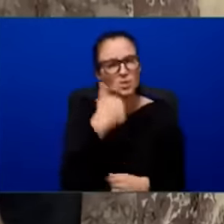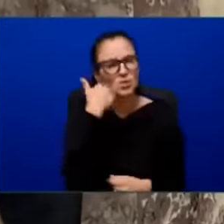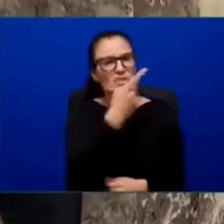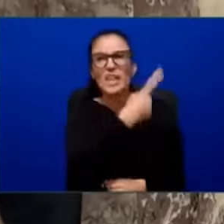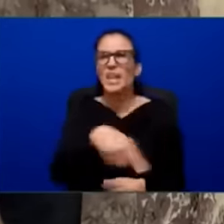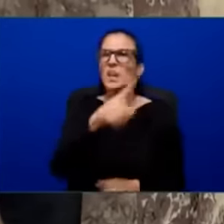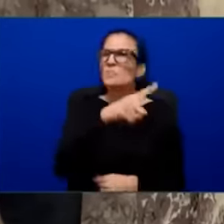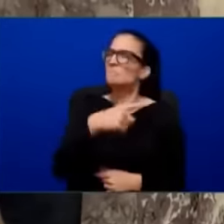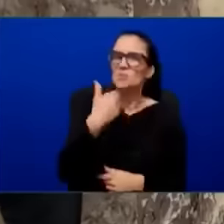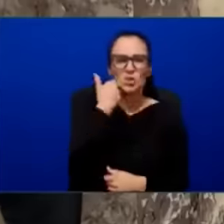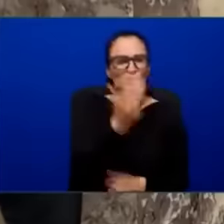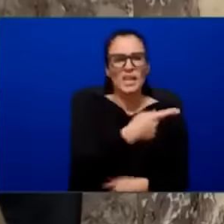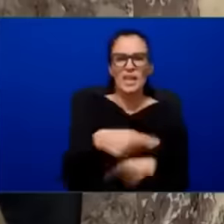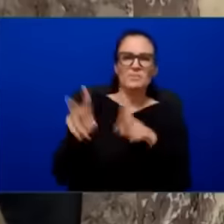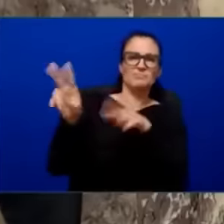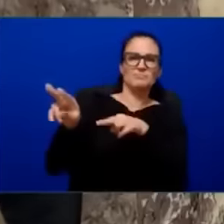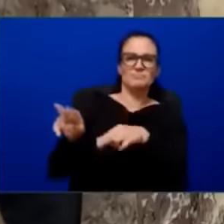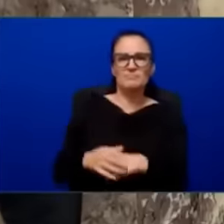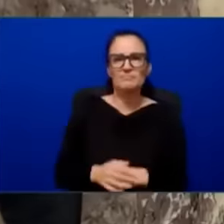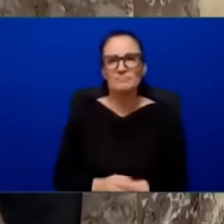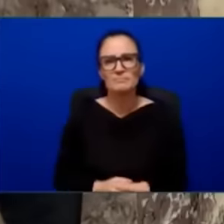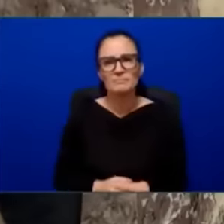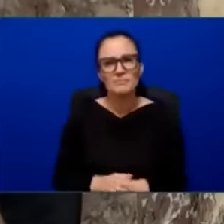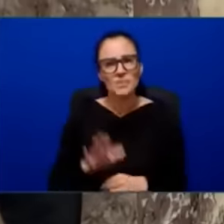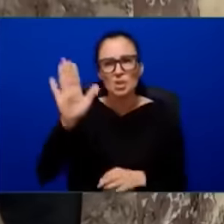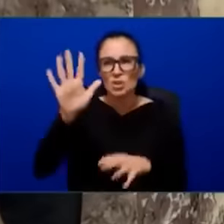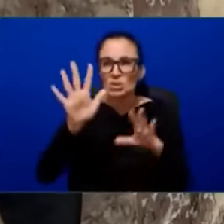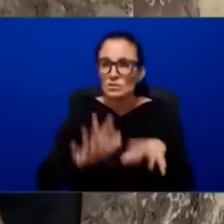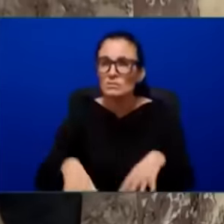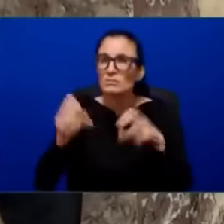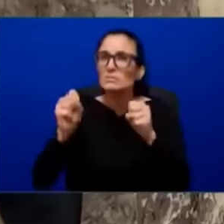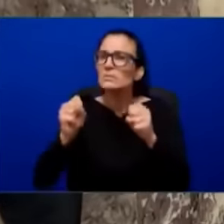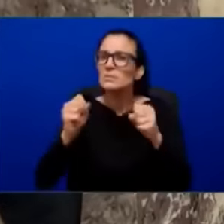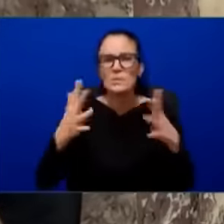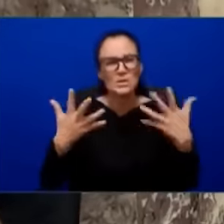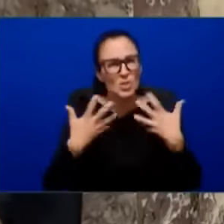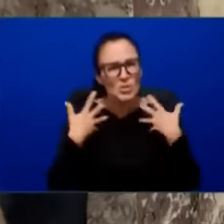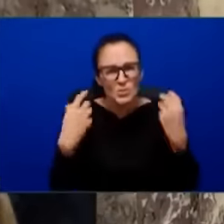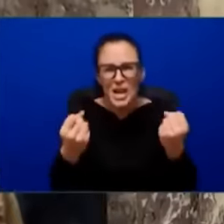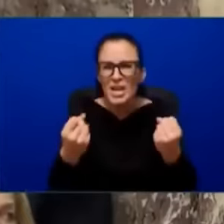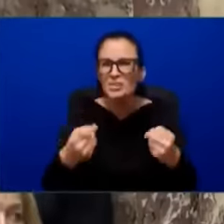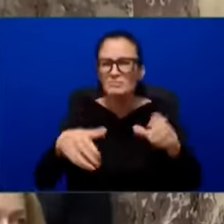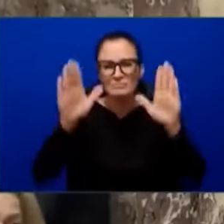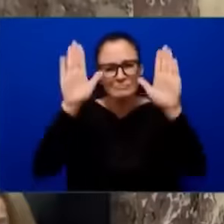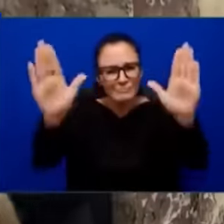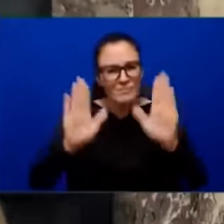courageous, and remarkable job. I stand with her, and I hope everyone in this House does.